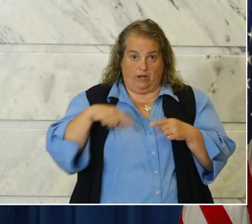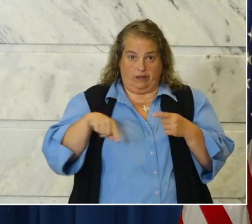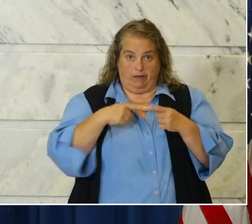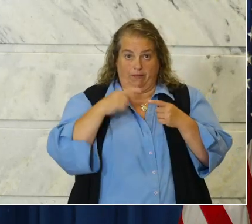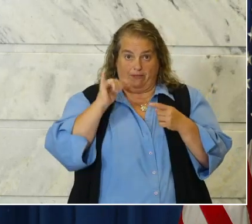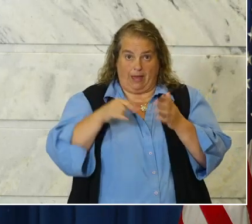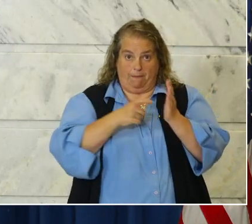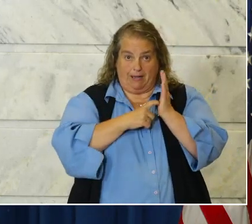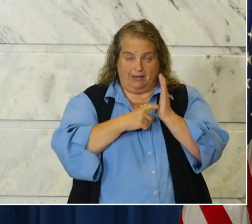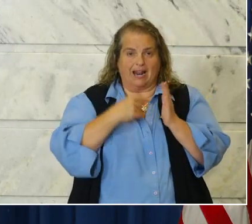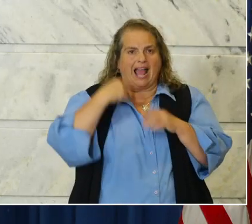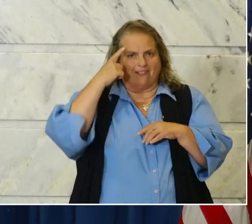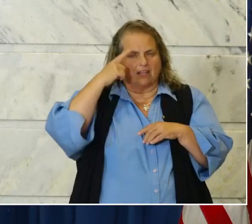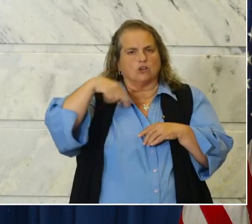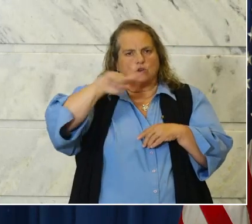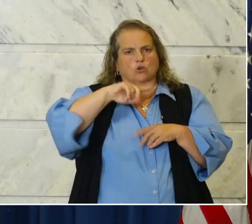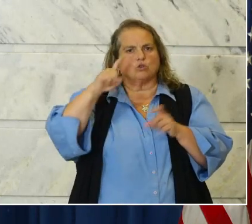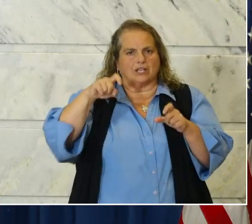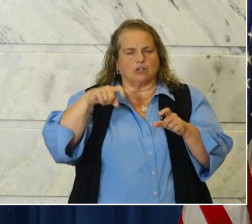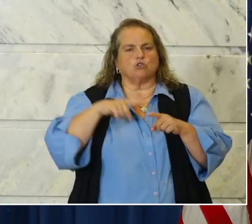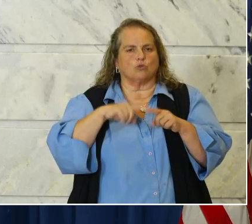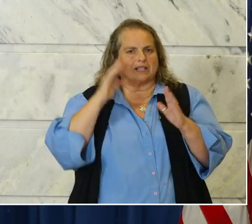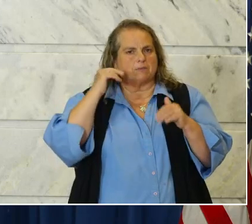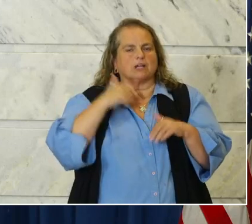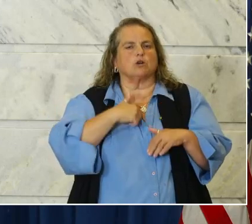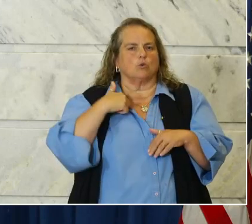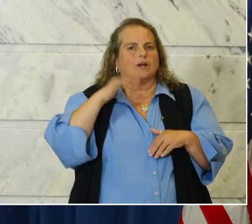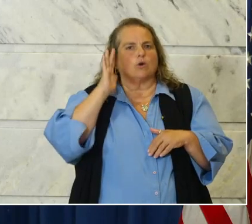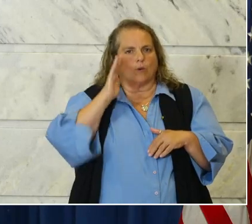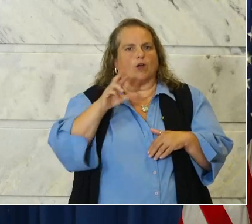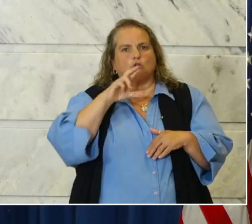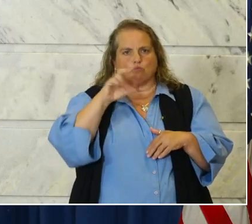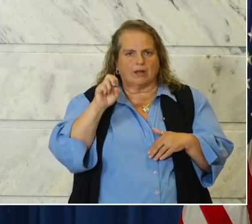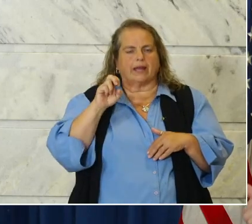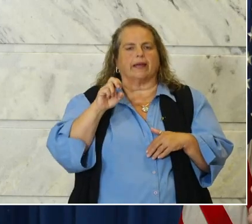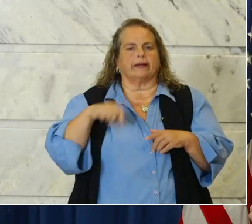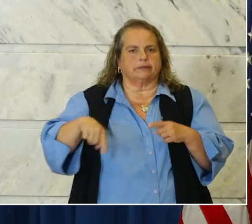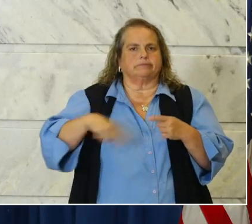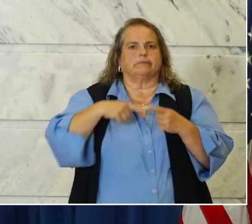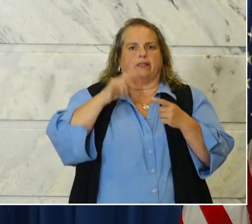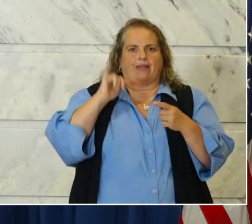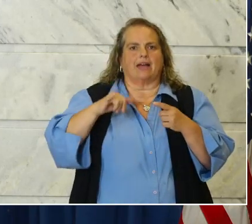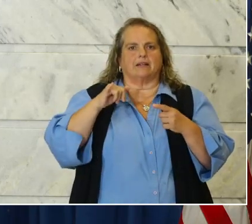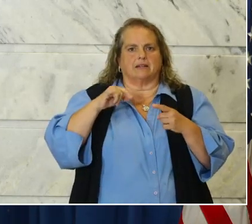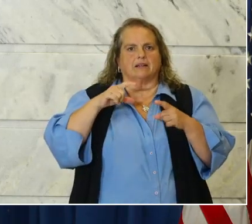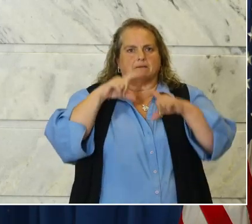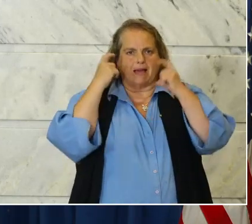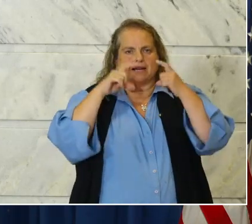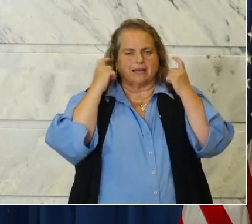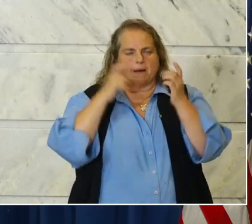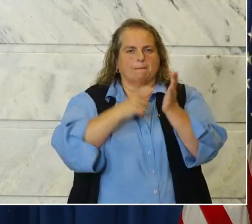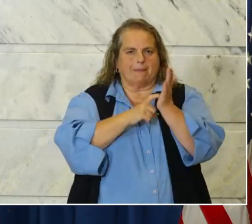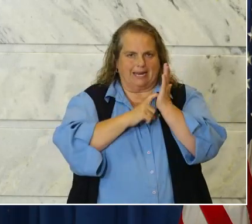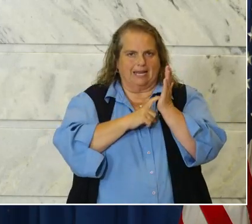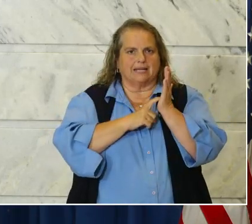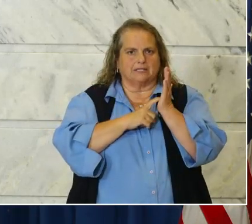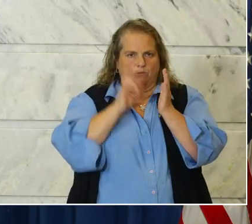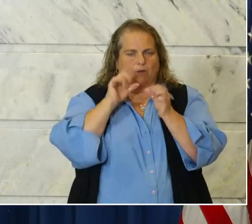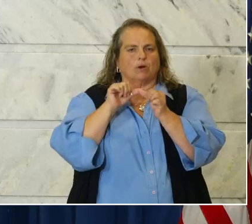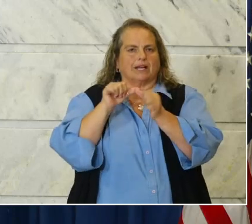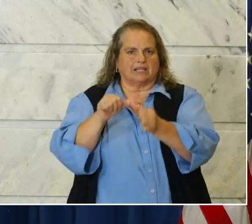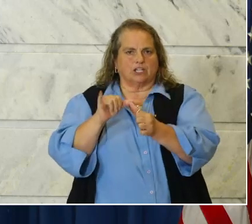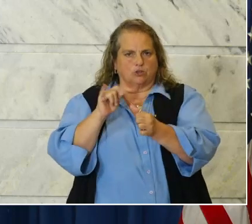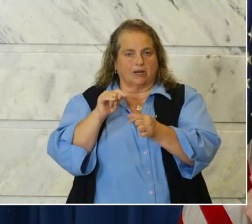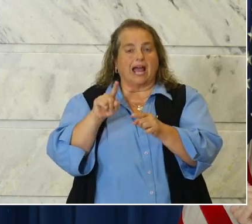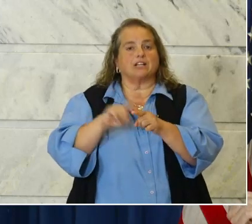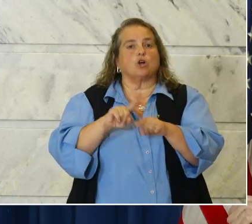think people ought to expect that we'll re-up the facial covering mandate, and as long as we're seeing the right other